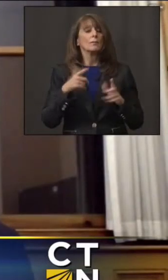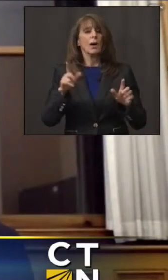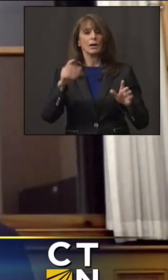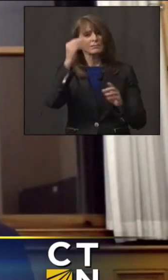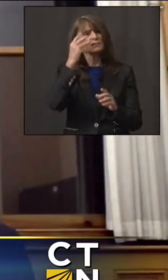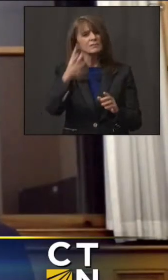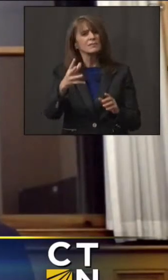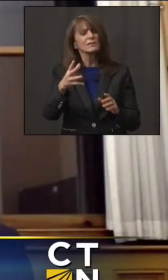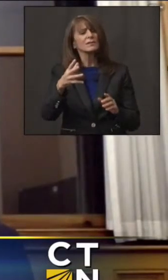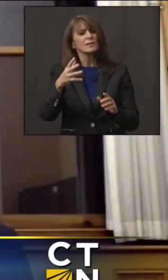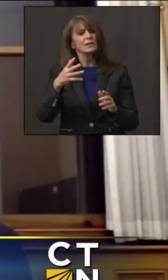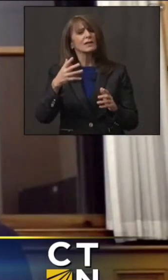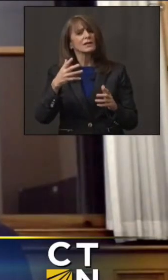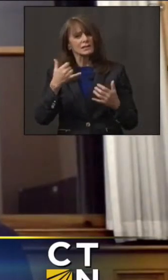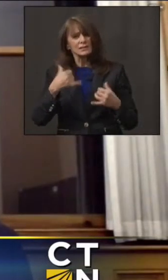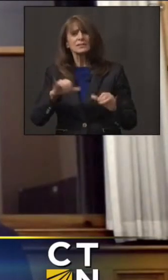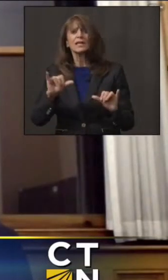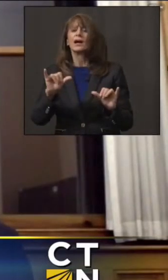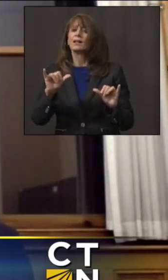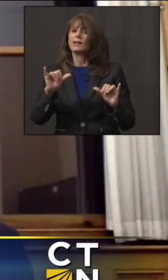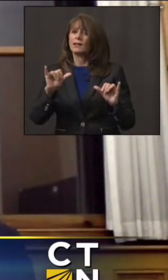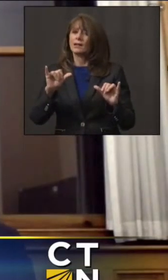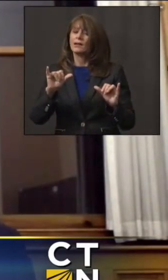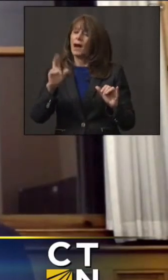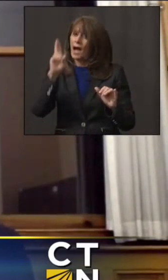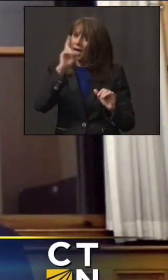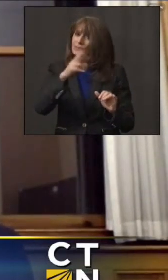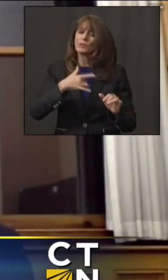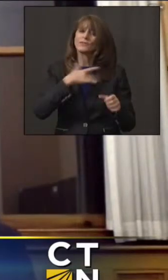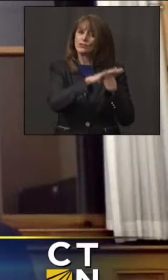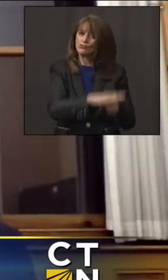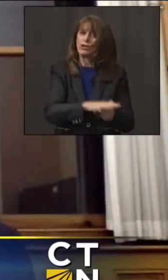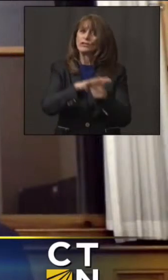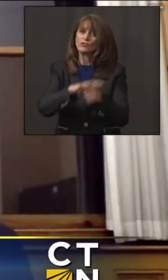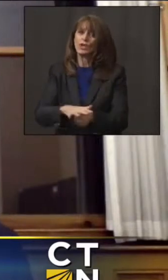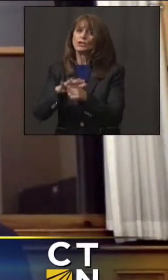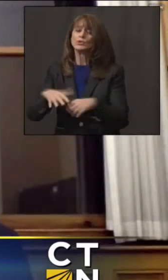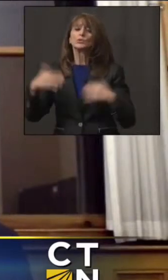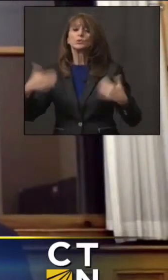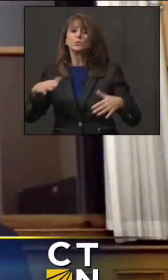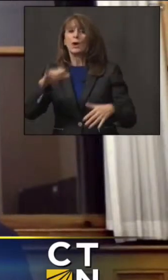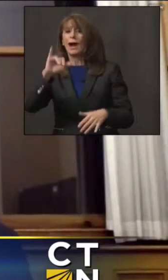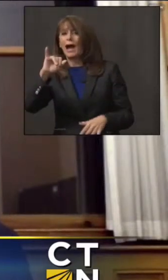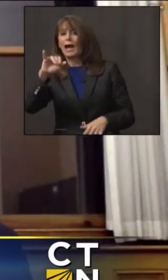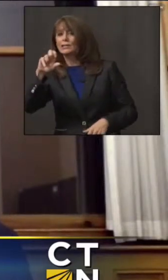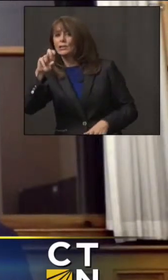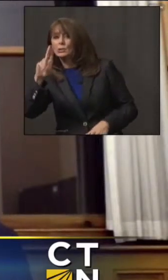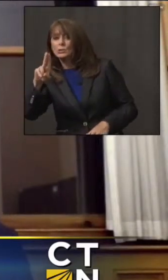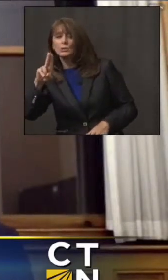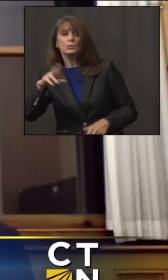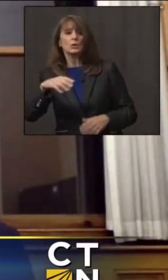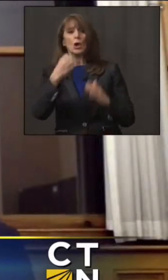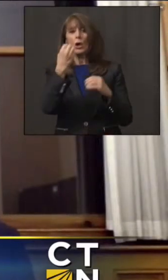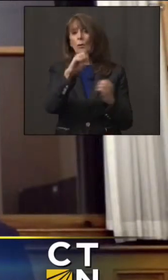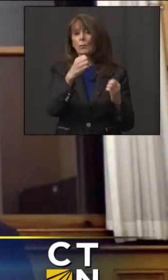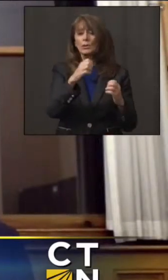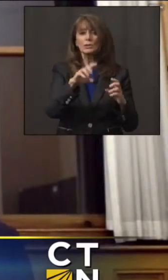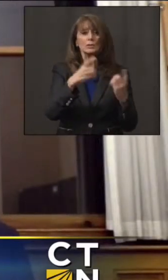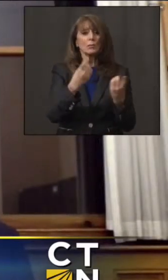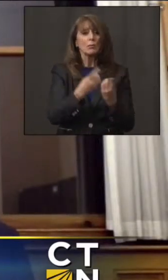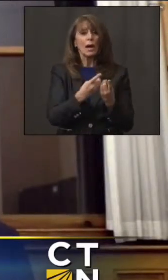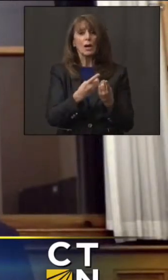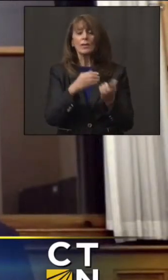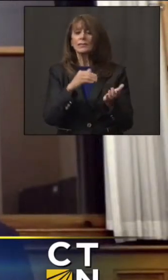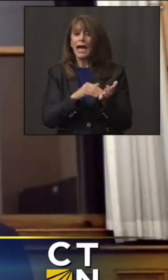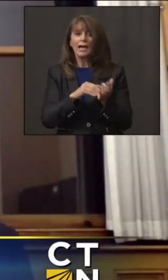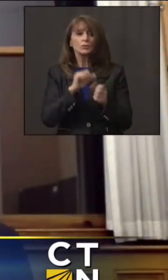and challenges that are being felt in a lot of our hospitals, our emergency departments, our ICU units right now. Those folks are working extremely